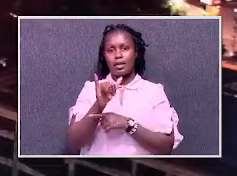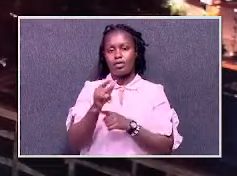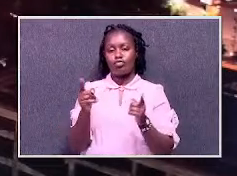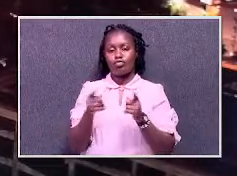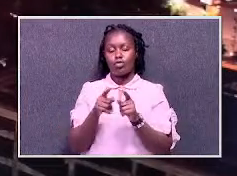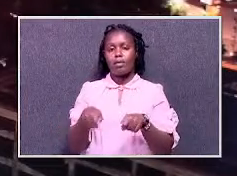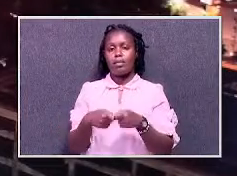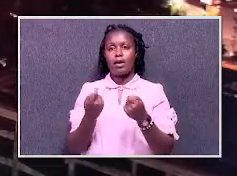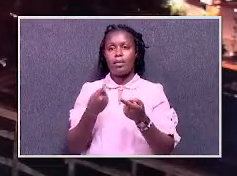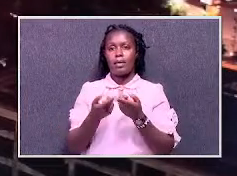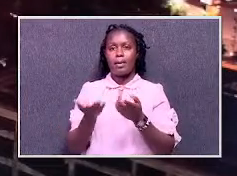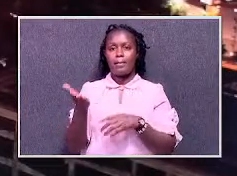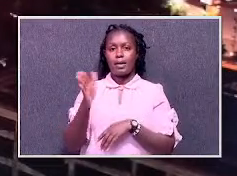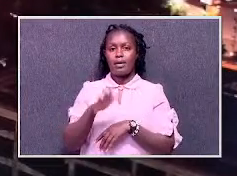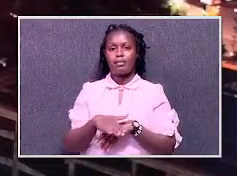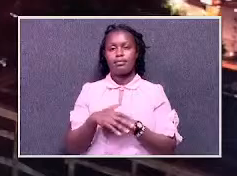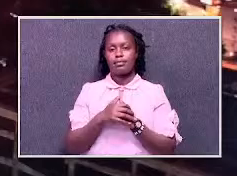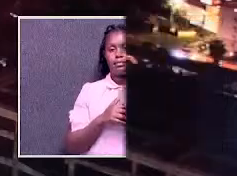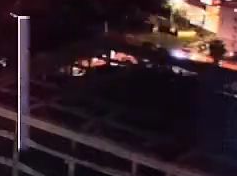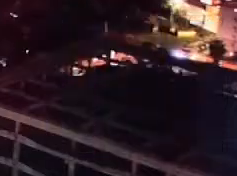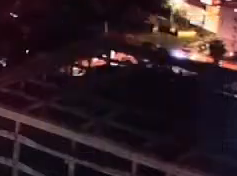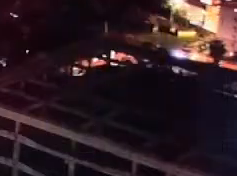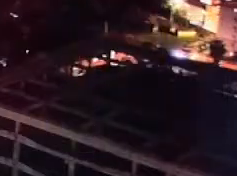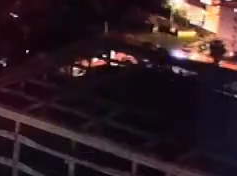short break. You're watching Friday. Stay with us.